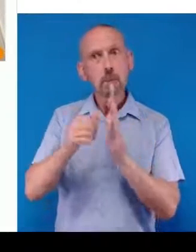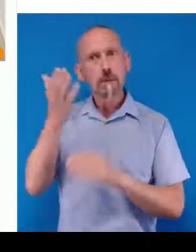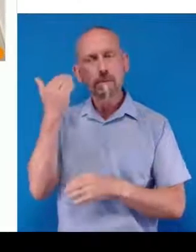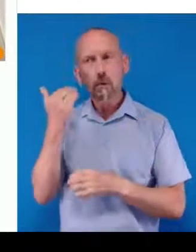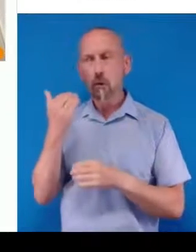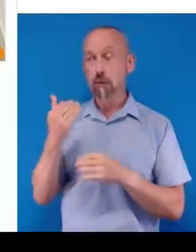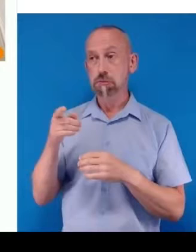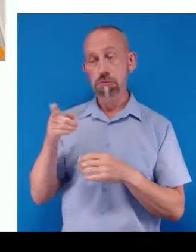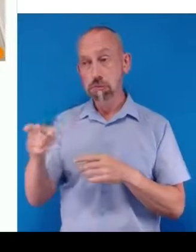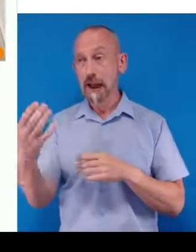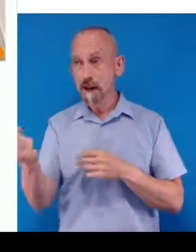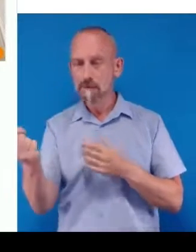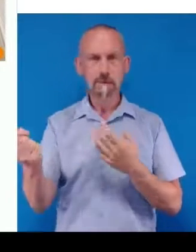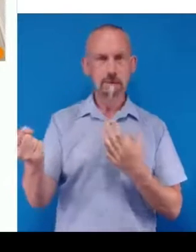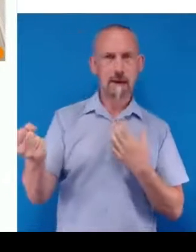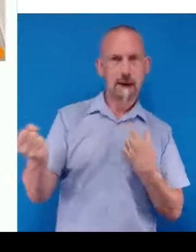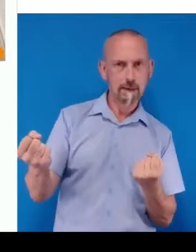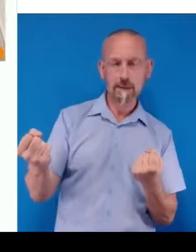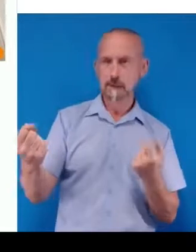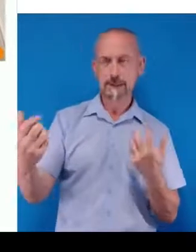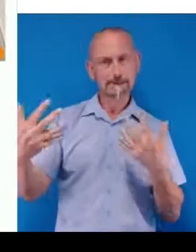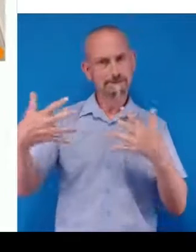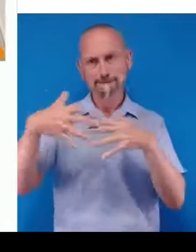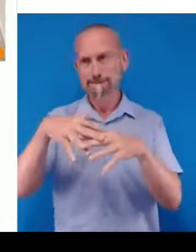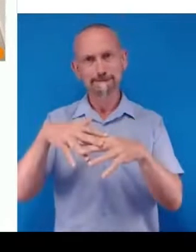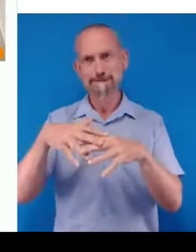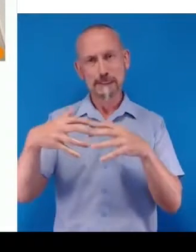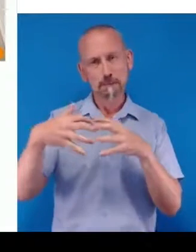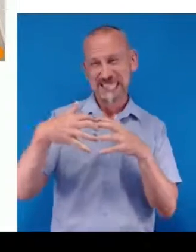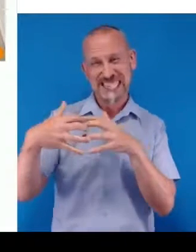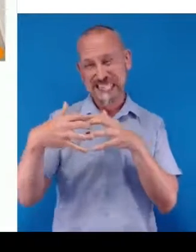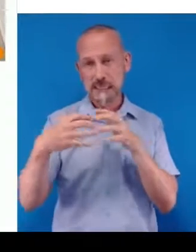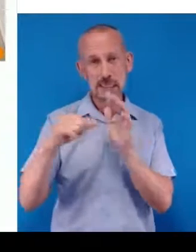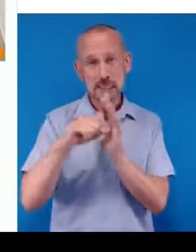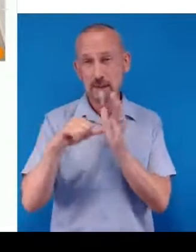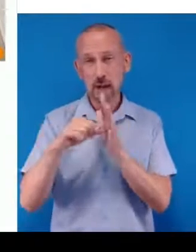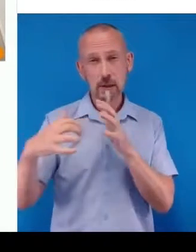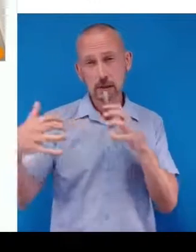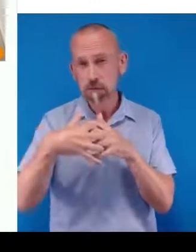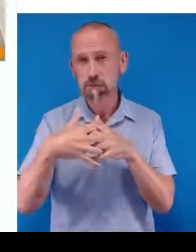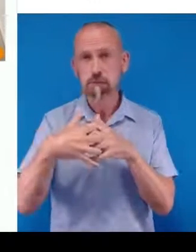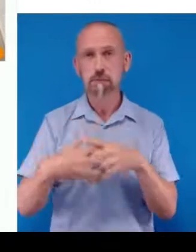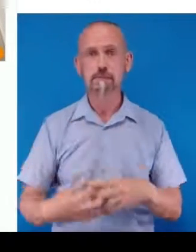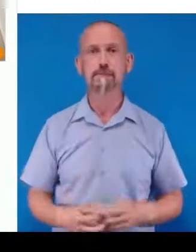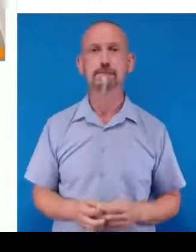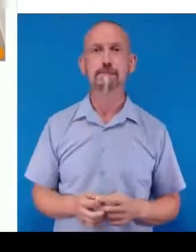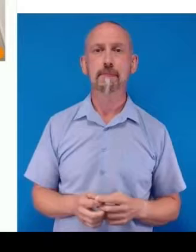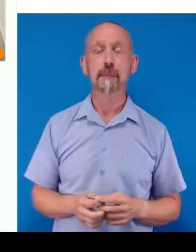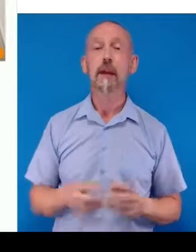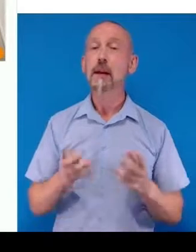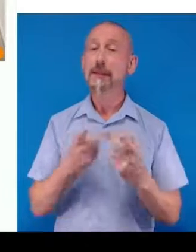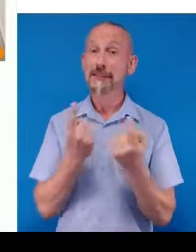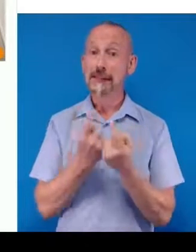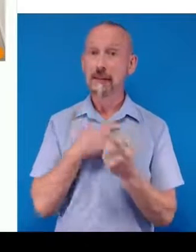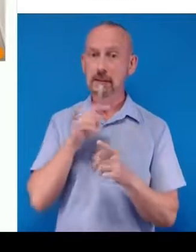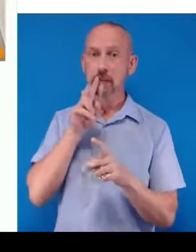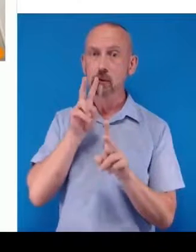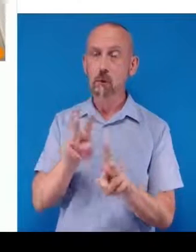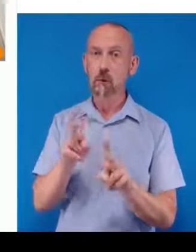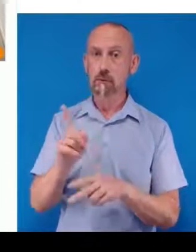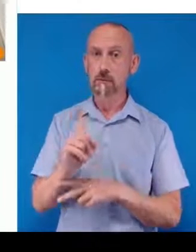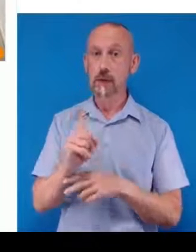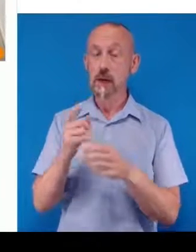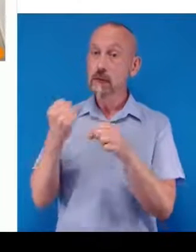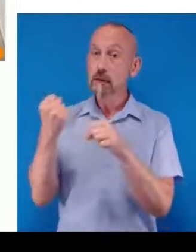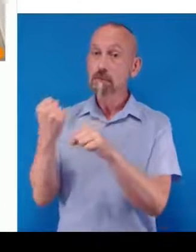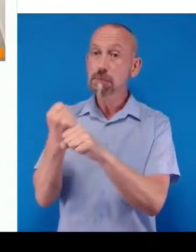and had lots of issues. The other thing I noticed was production companies can get very interested in the real estate, so you